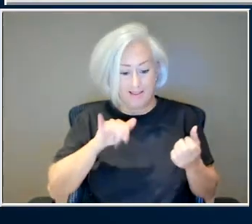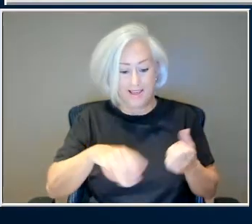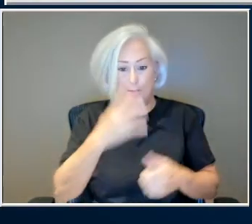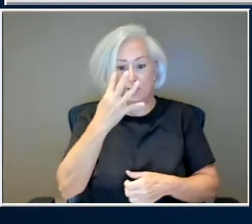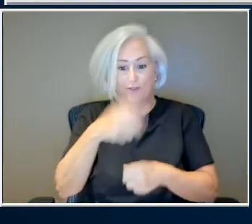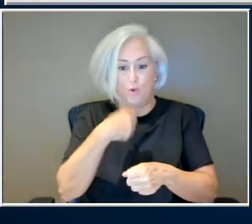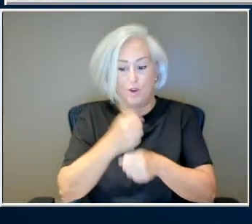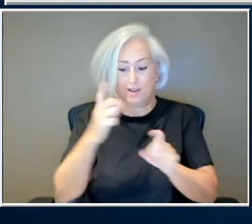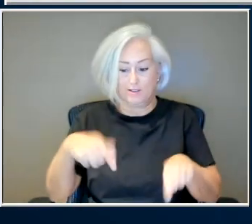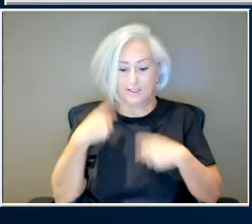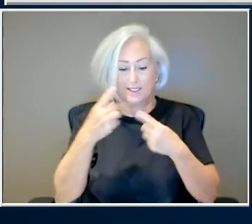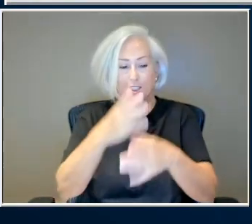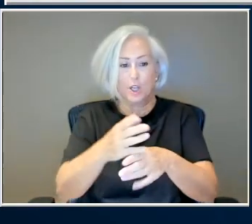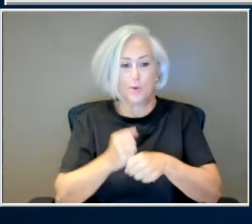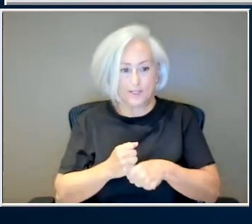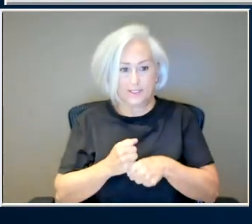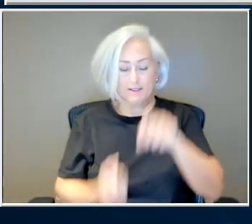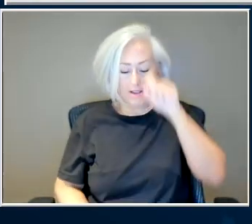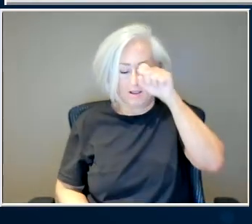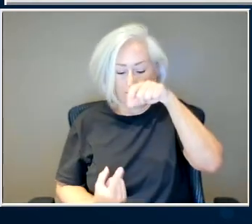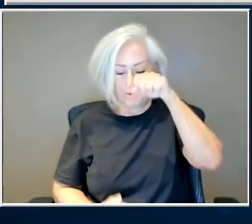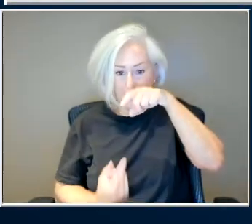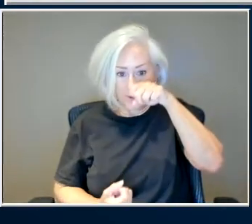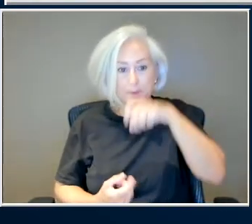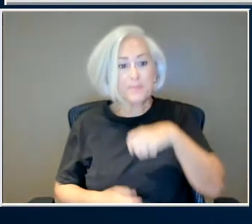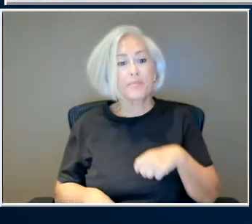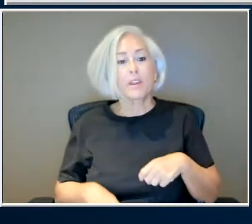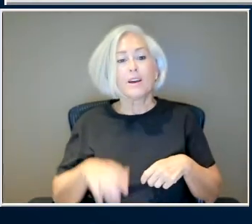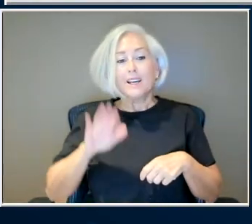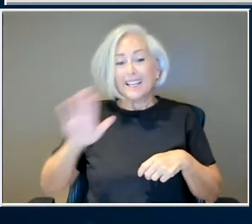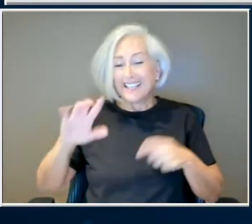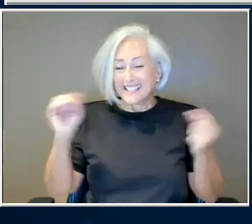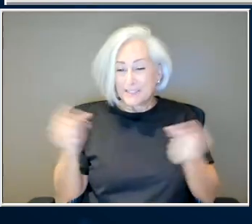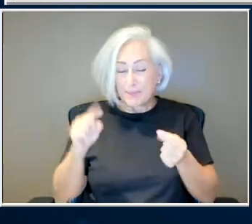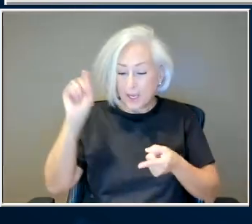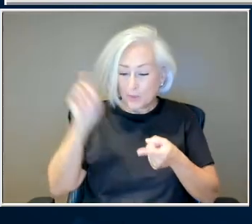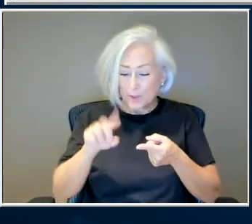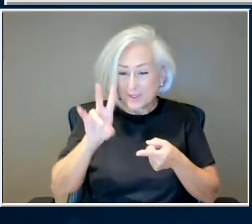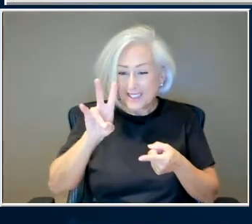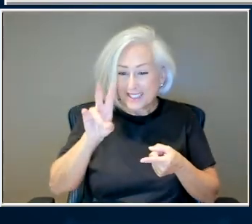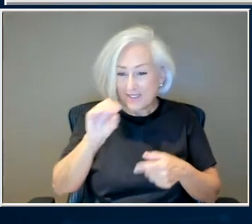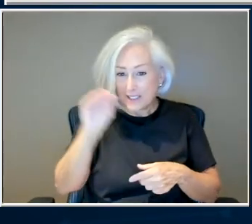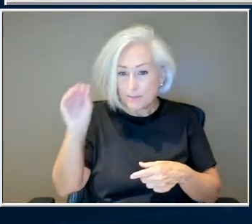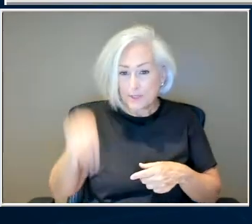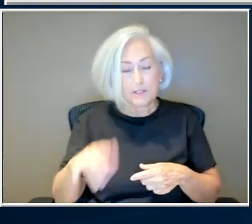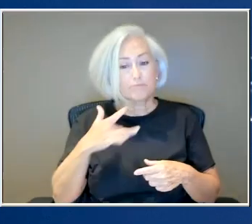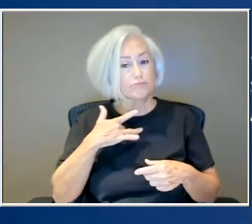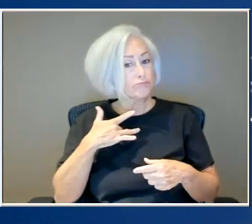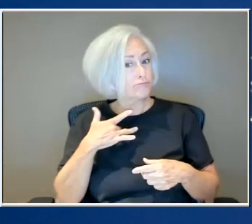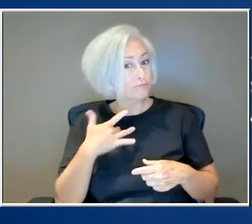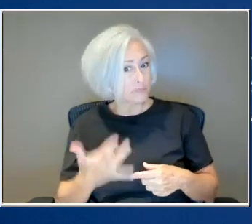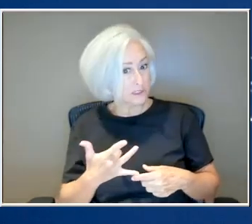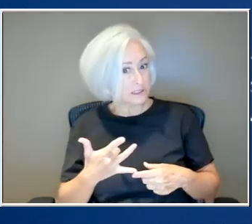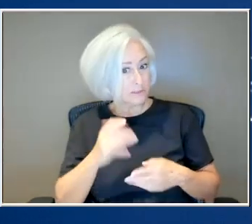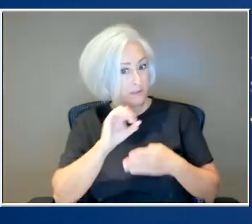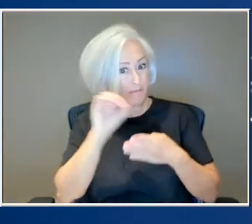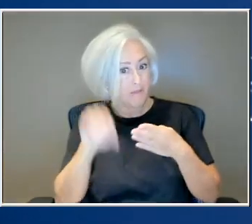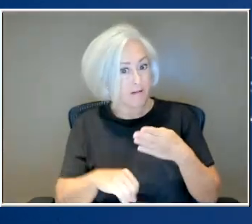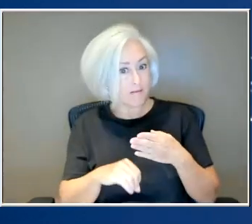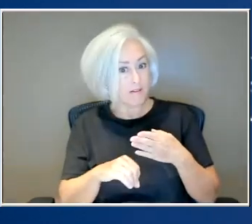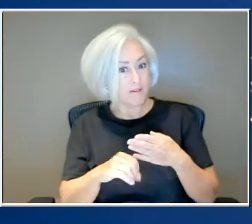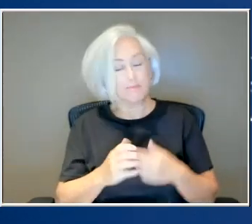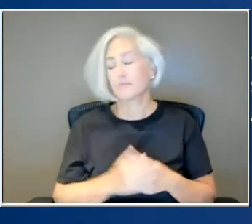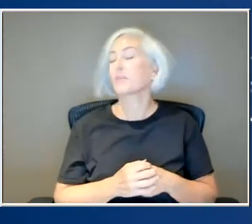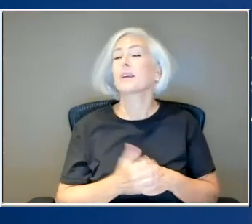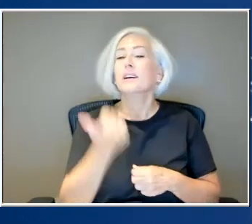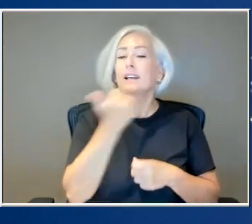William said that most days his pain has been reduced by 70%. Is that a pretty typical outcome? So, you know, in any kind